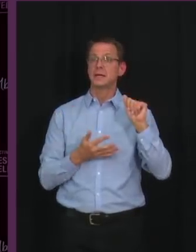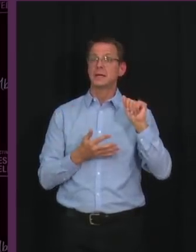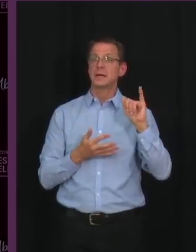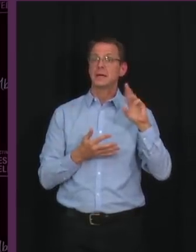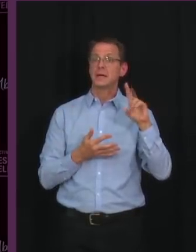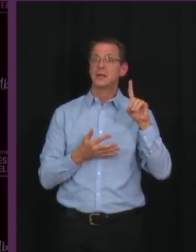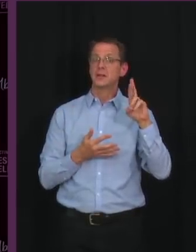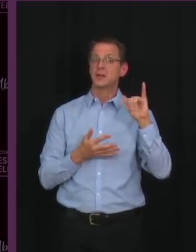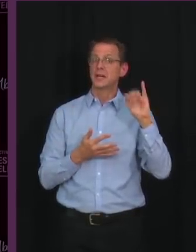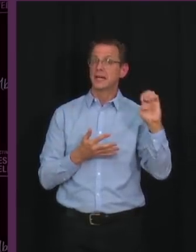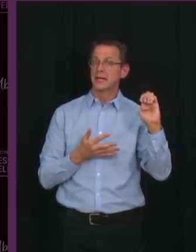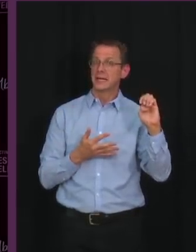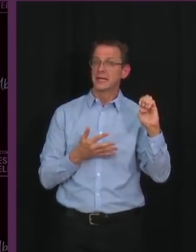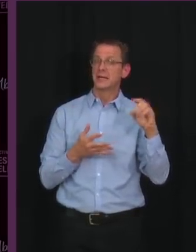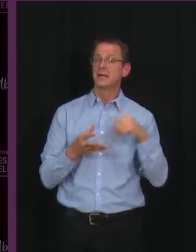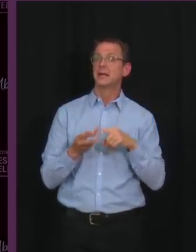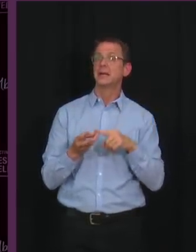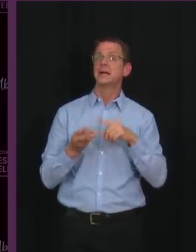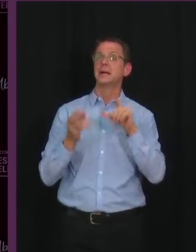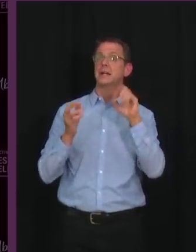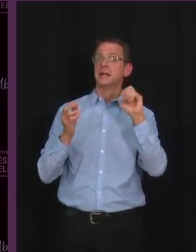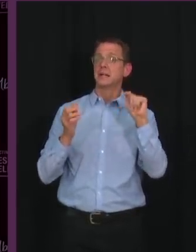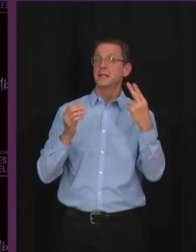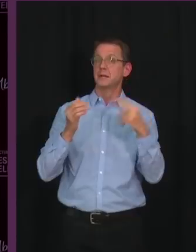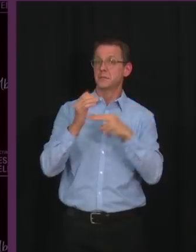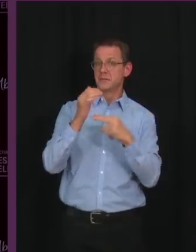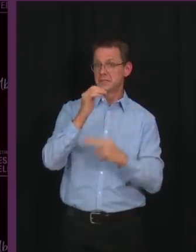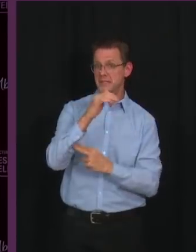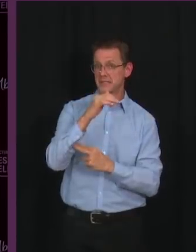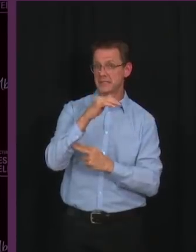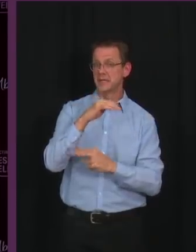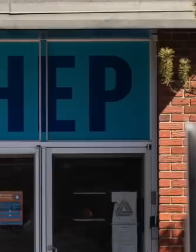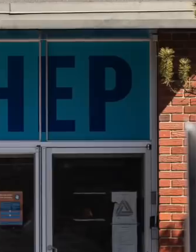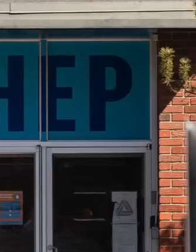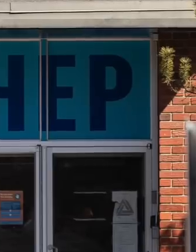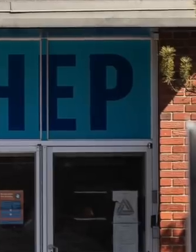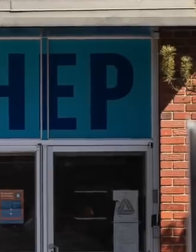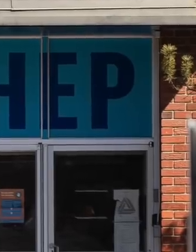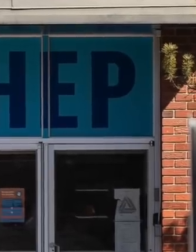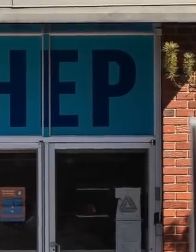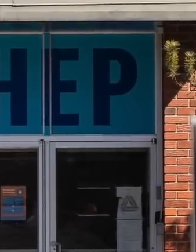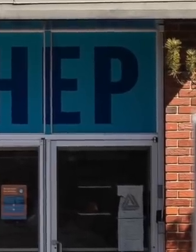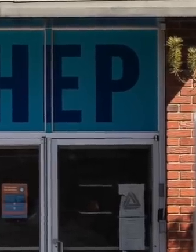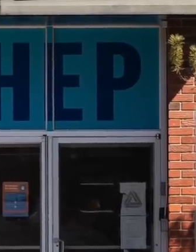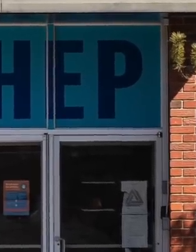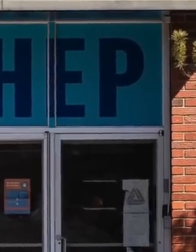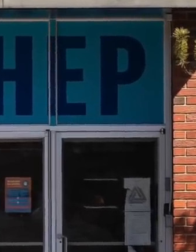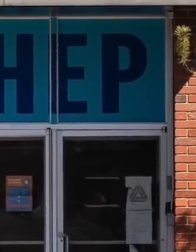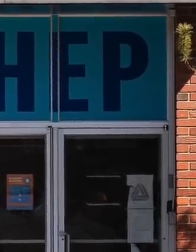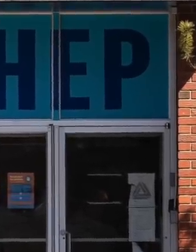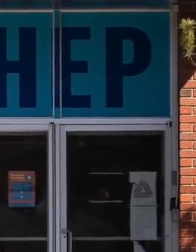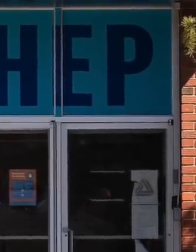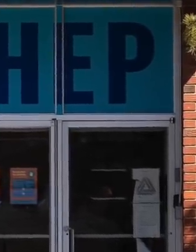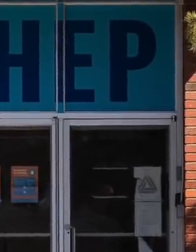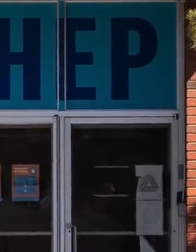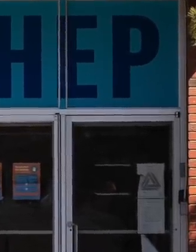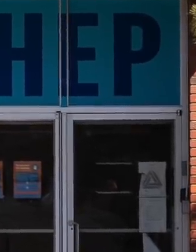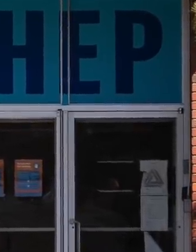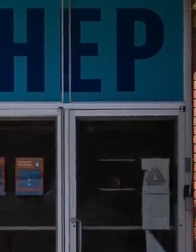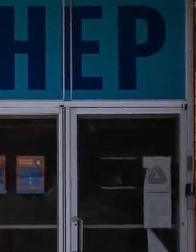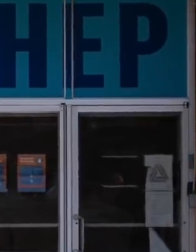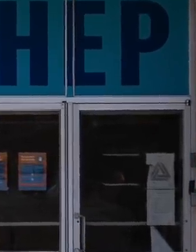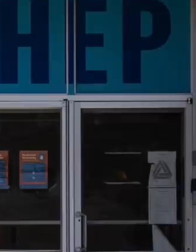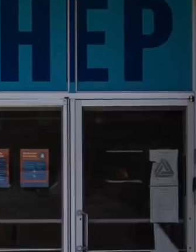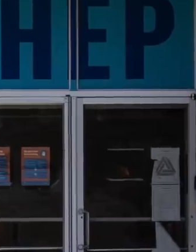A list will be posted online. This means that we'll be moving all junior and senior high schools to at-home learning